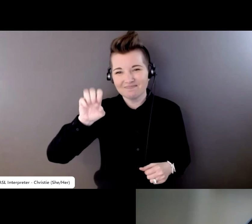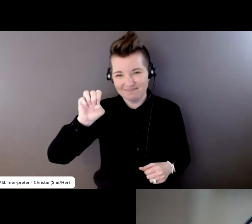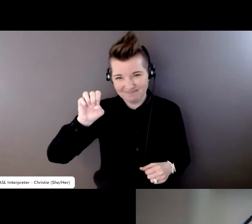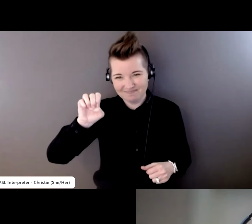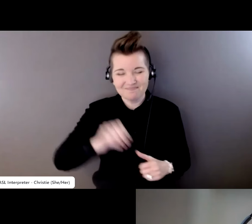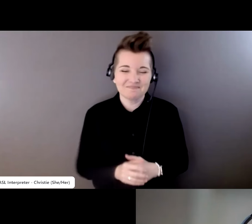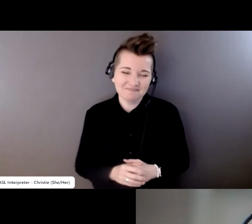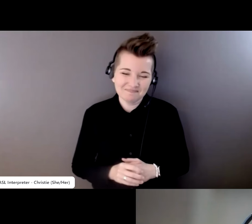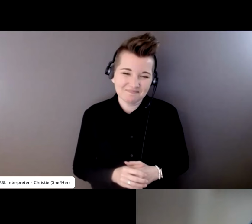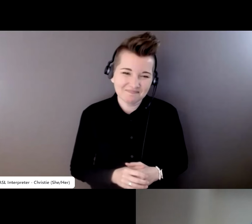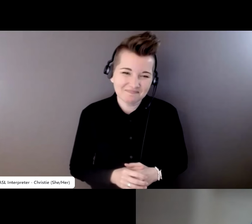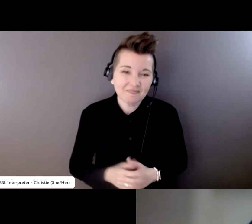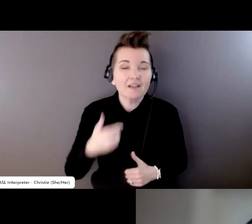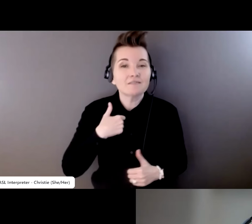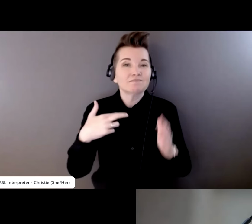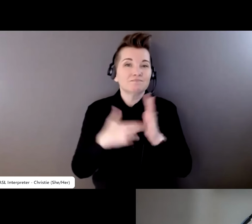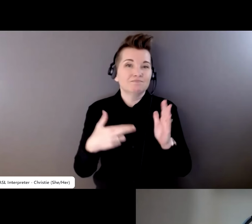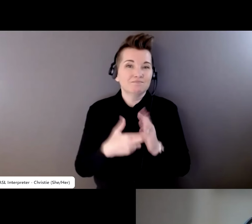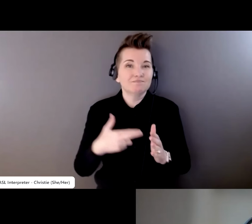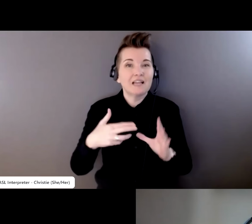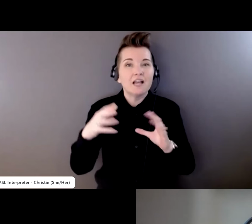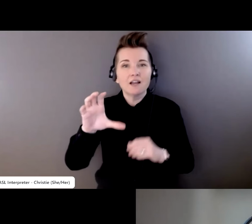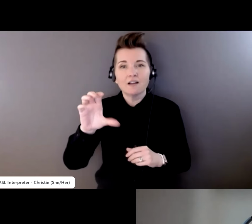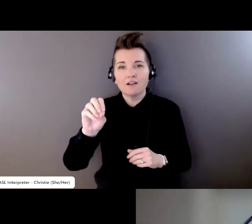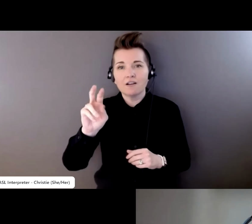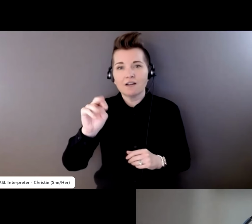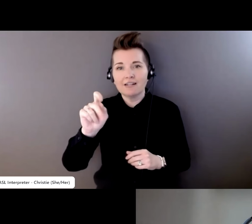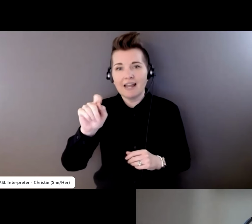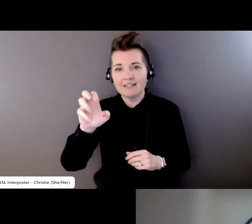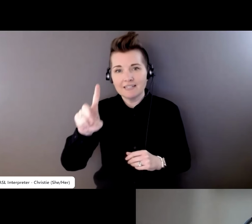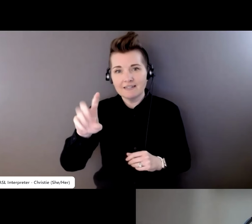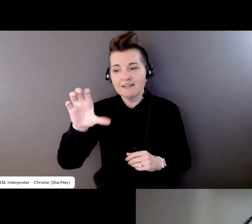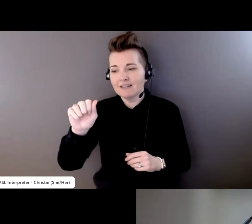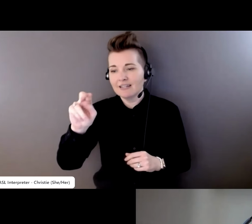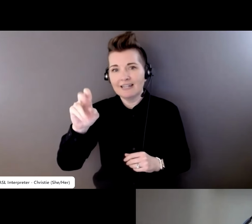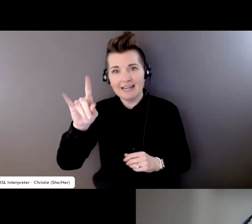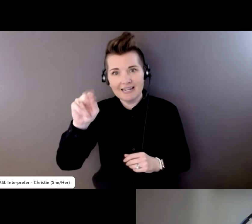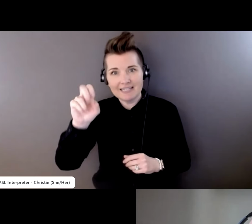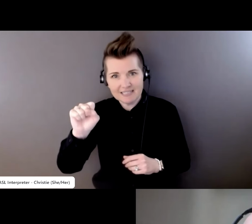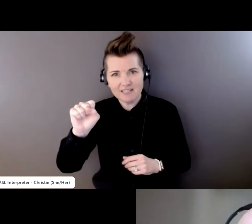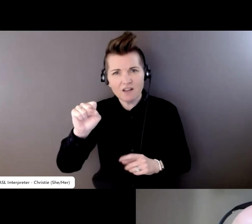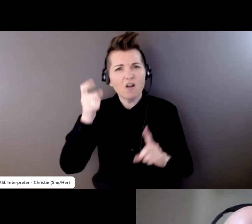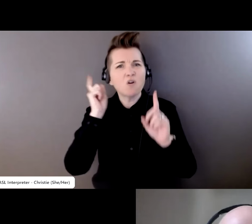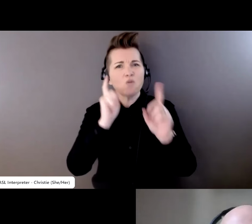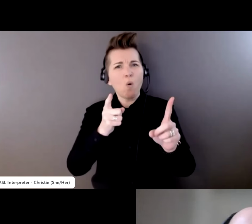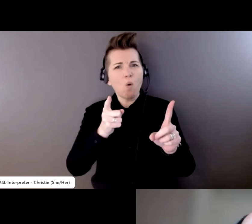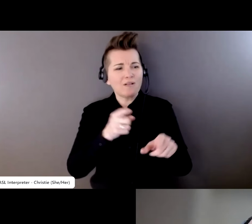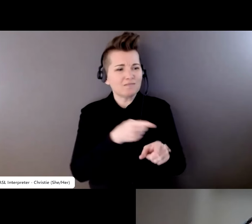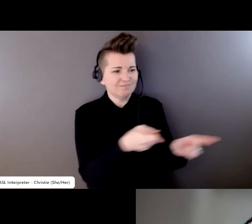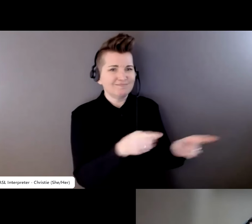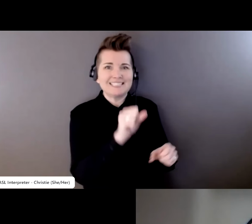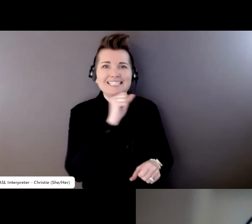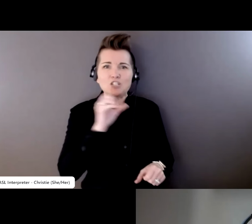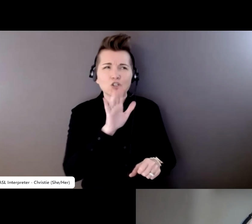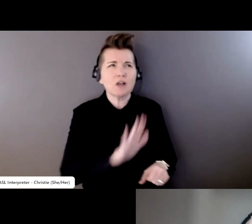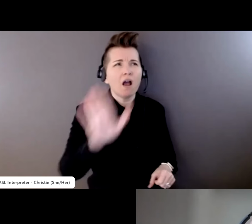I represent, Connected Canadians, aims to foster digital literacy skills for seniors across the country.